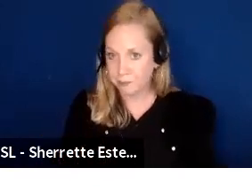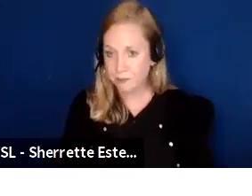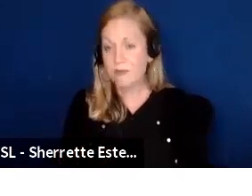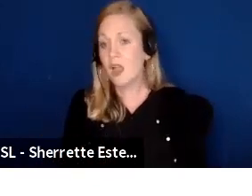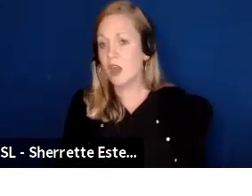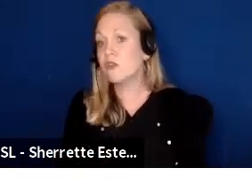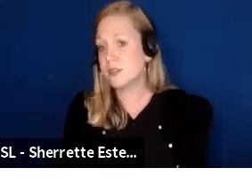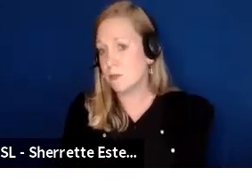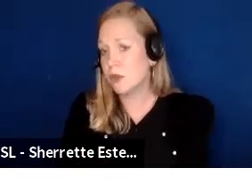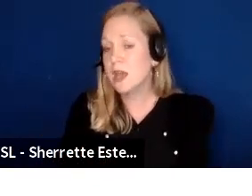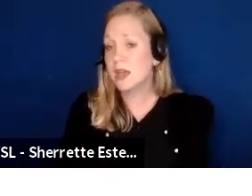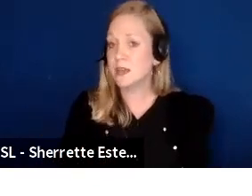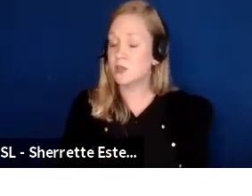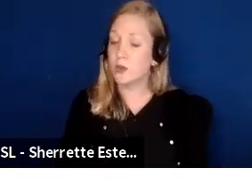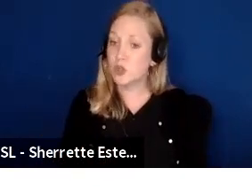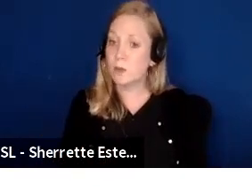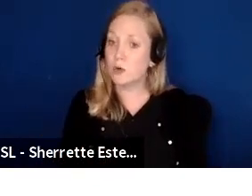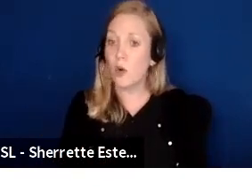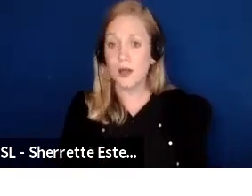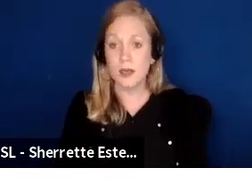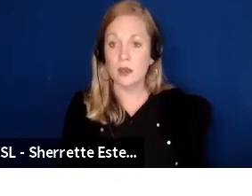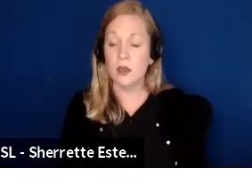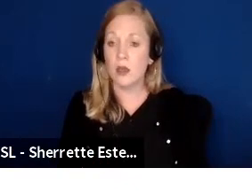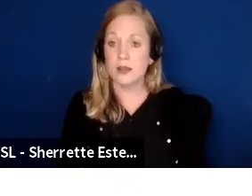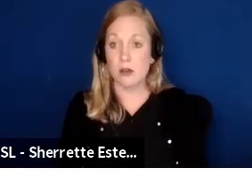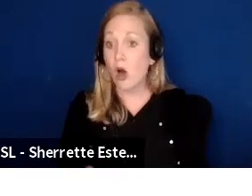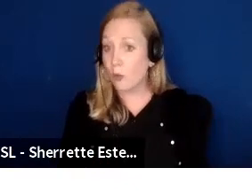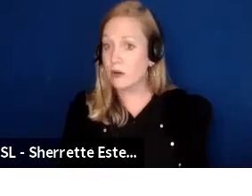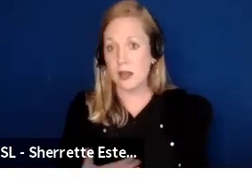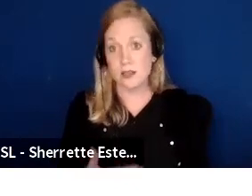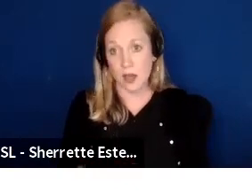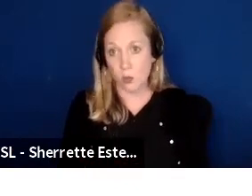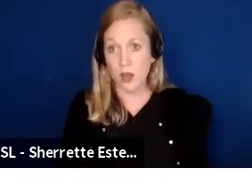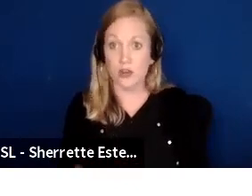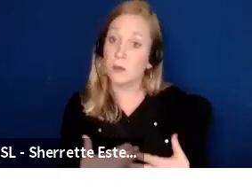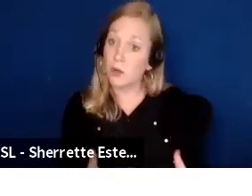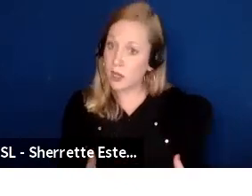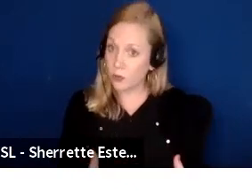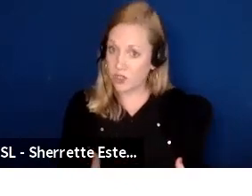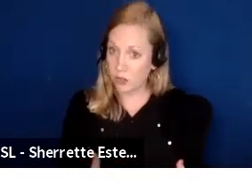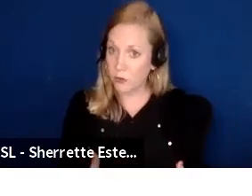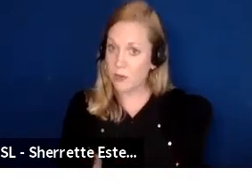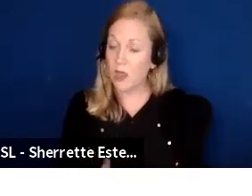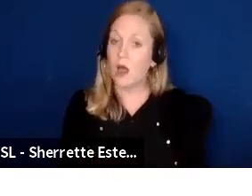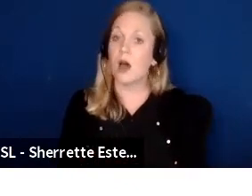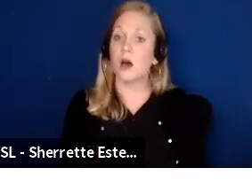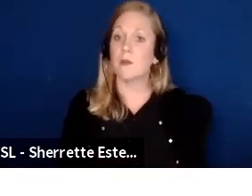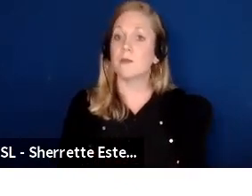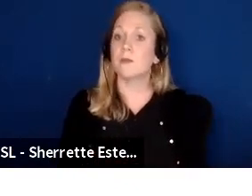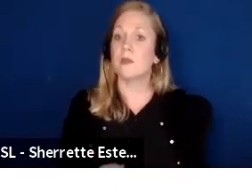path. Another example is when two people are walking down a hallway or down a sidewalk and they're communicating with each other.